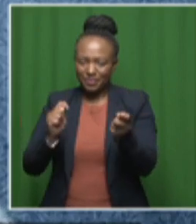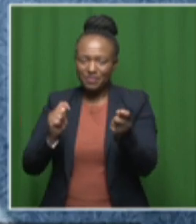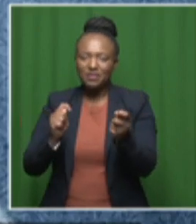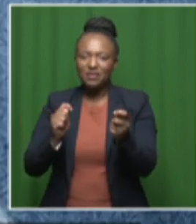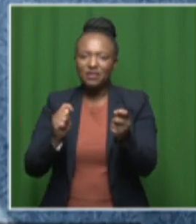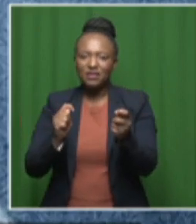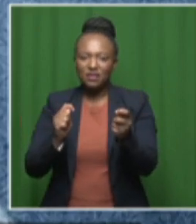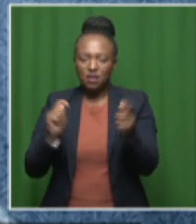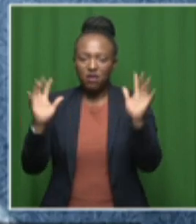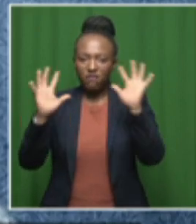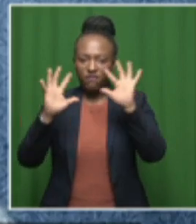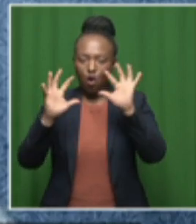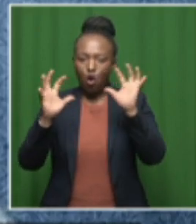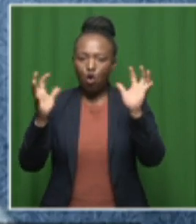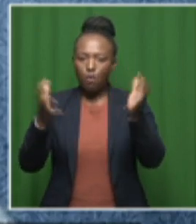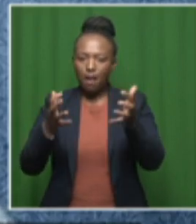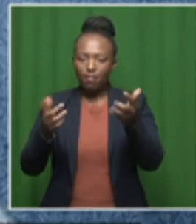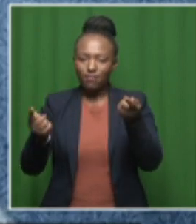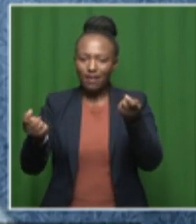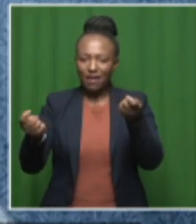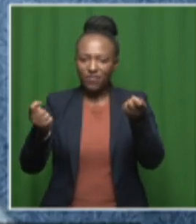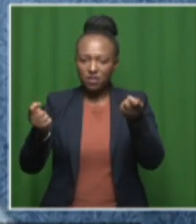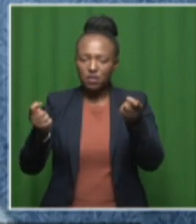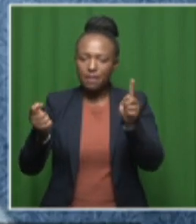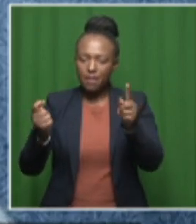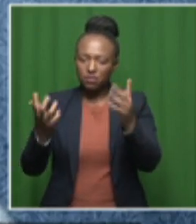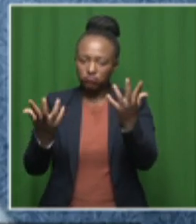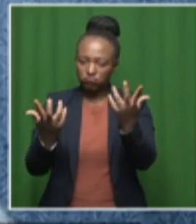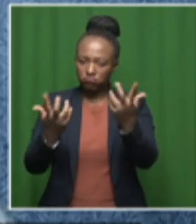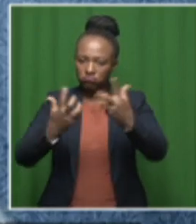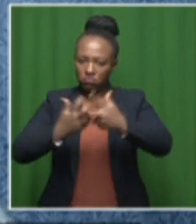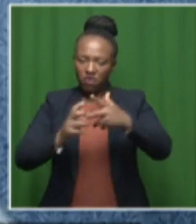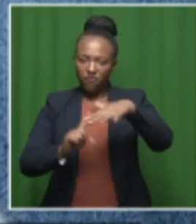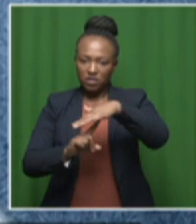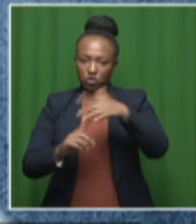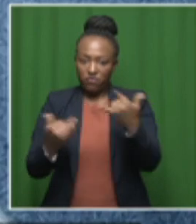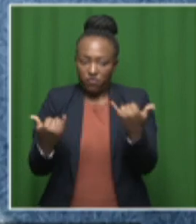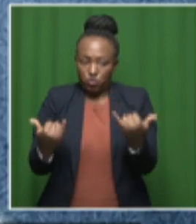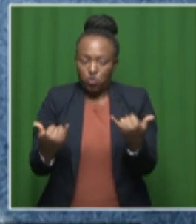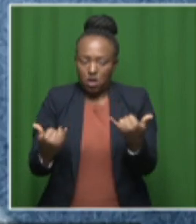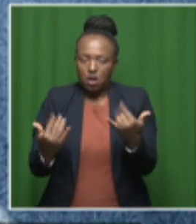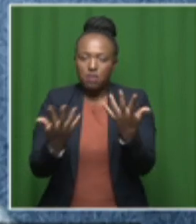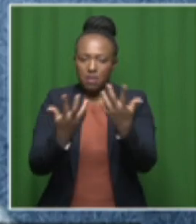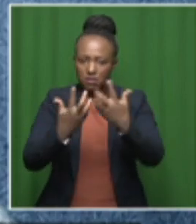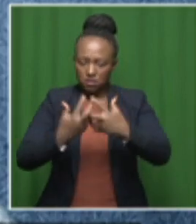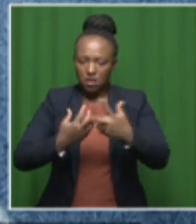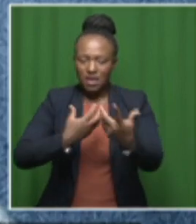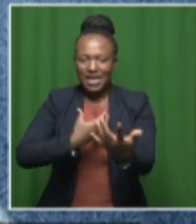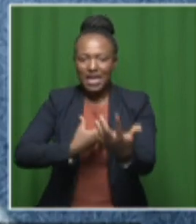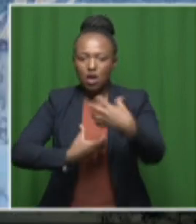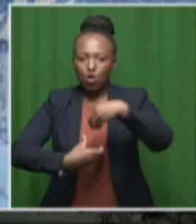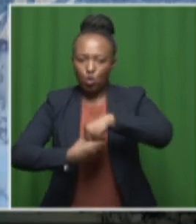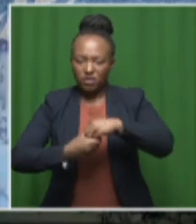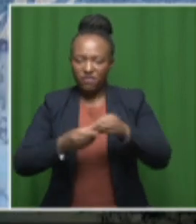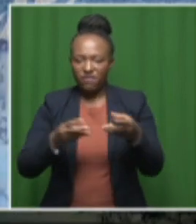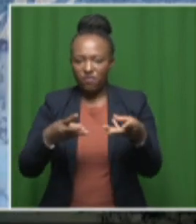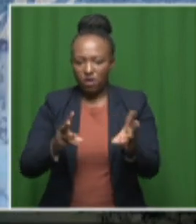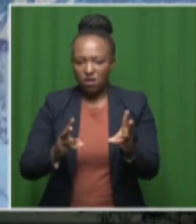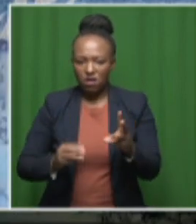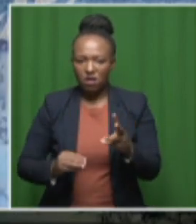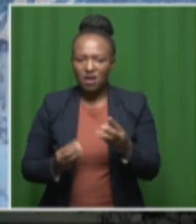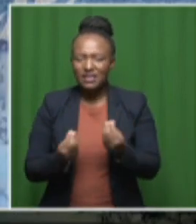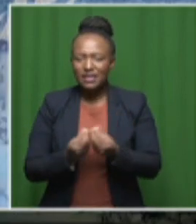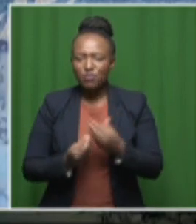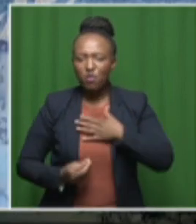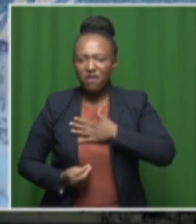relevant global governance structures and to make it fit for purpose to deal with the challenges of today in an inclusive manner. Yeah, it's something we feel like we've been